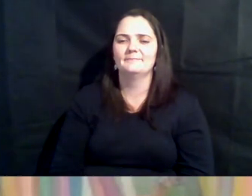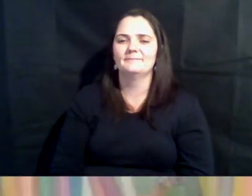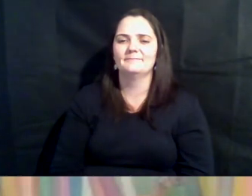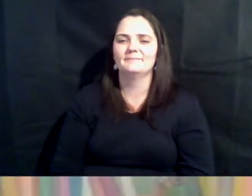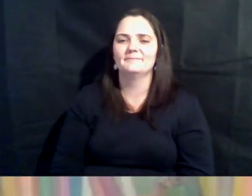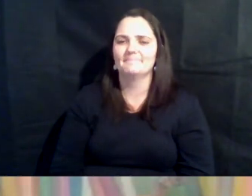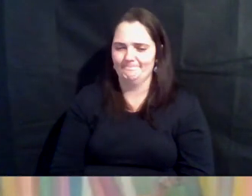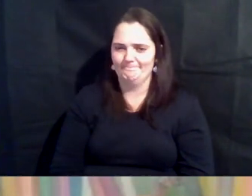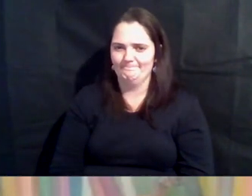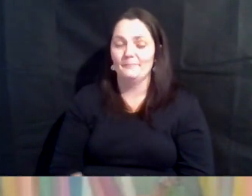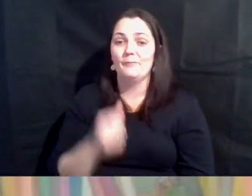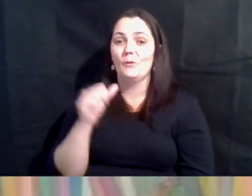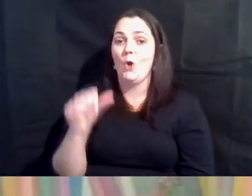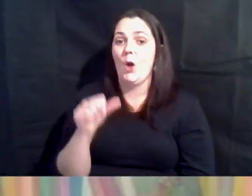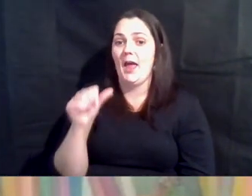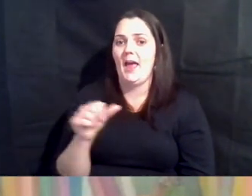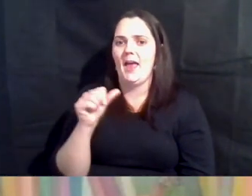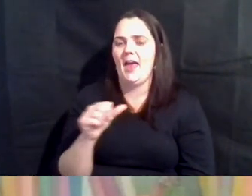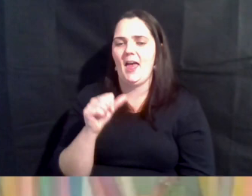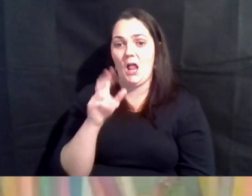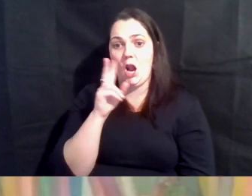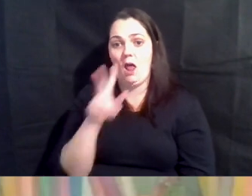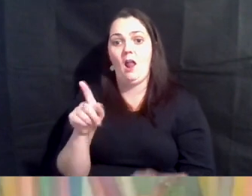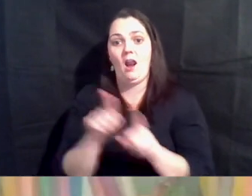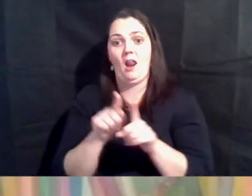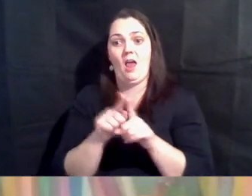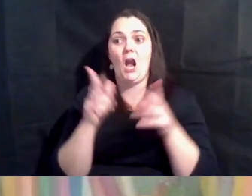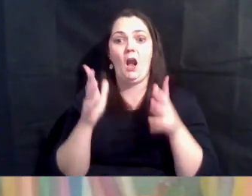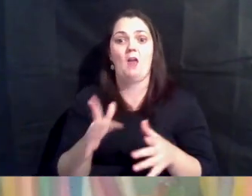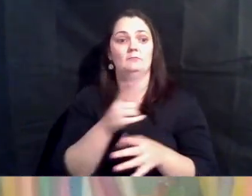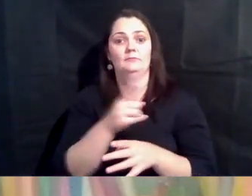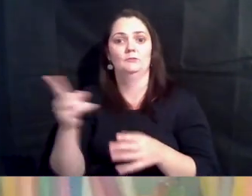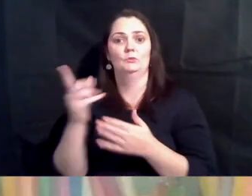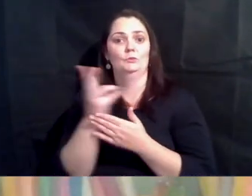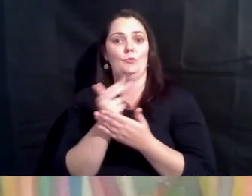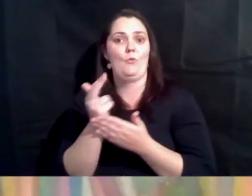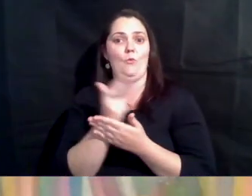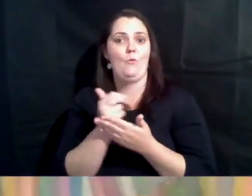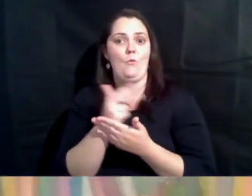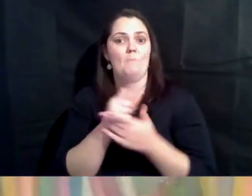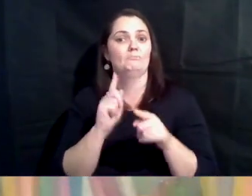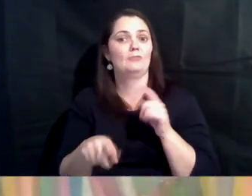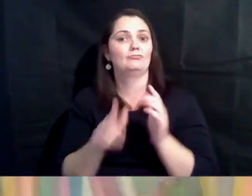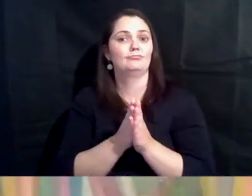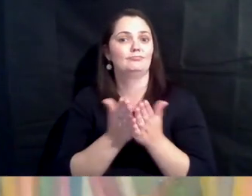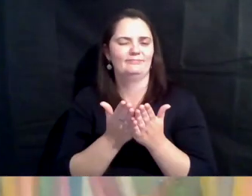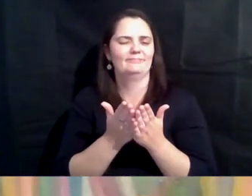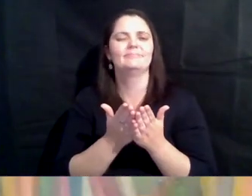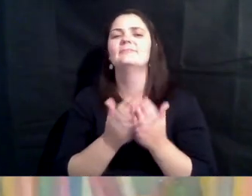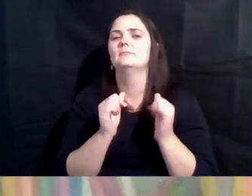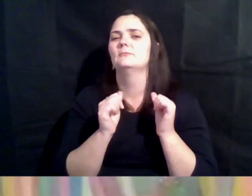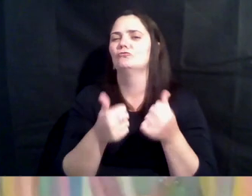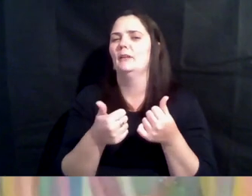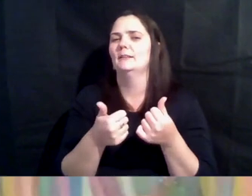Da, da, da. Okay, so, oh, it looks like drawing is coming out on top. Excellent. This is